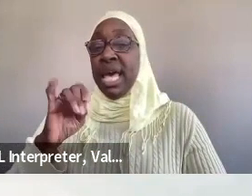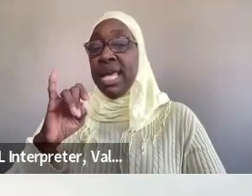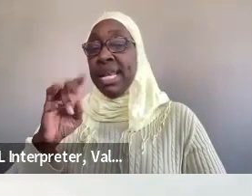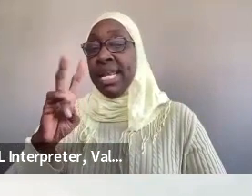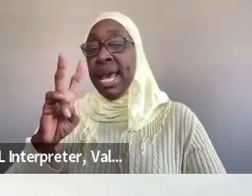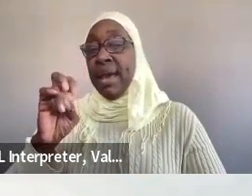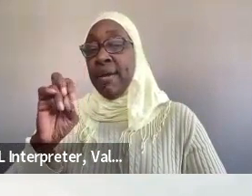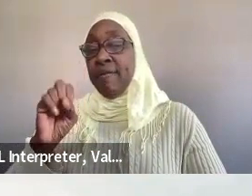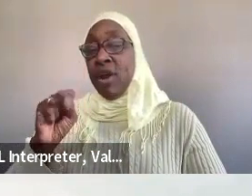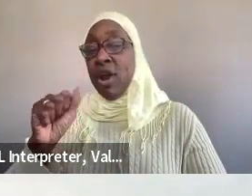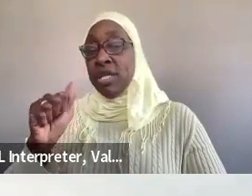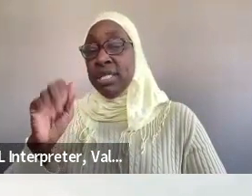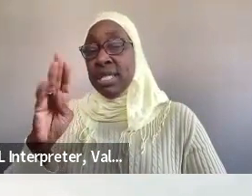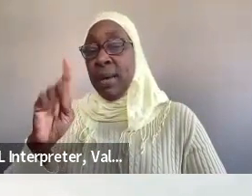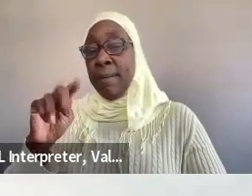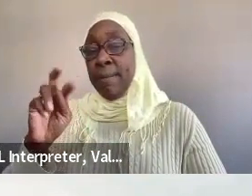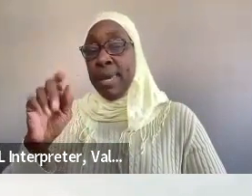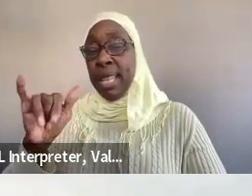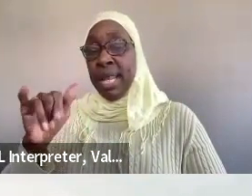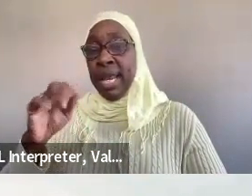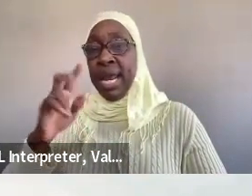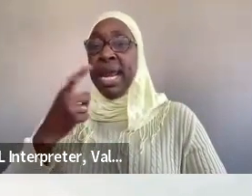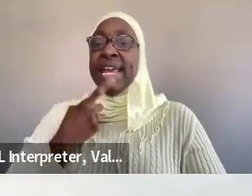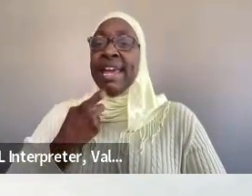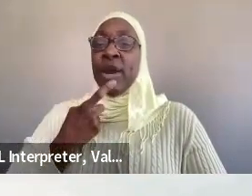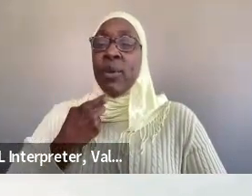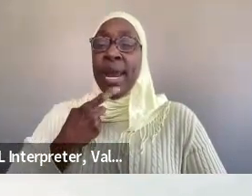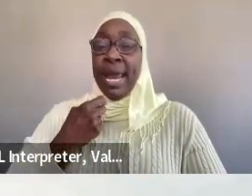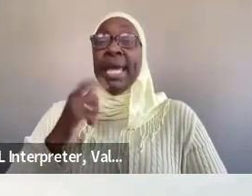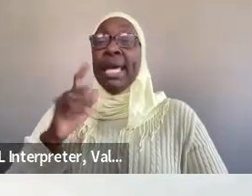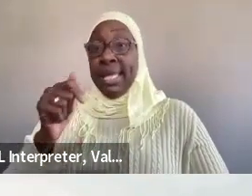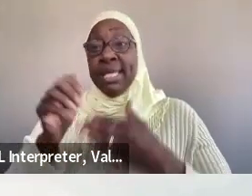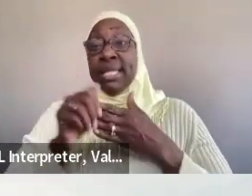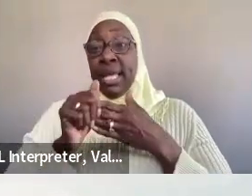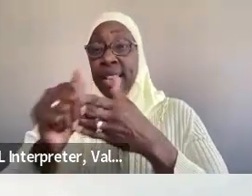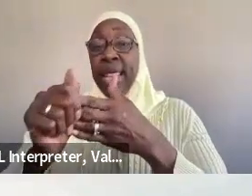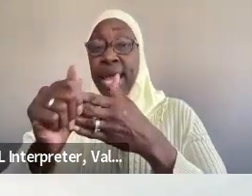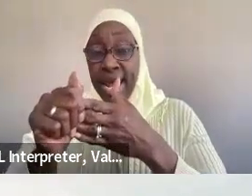disability alliance that is run by and for disabled students.